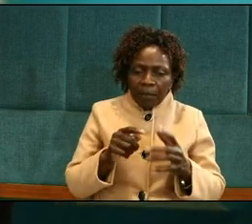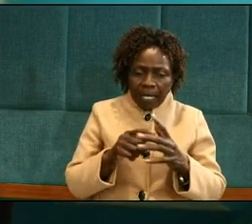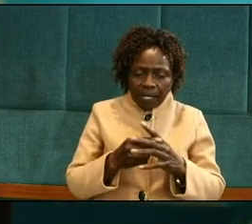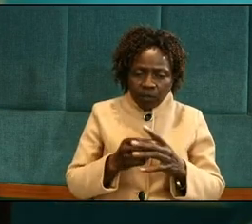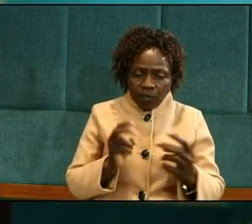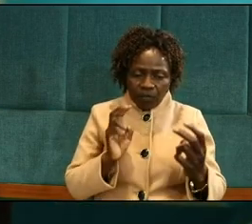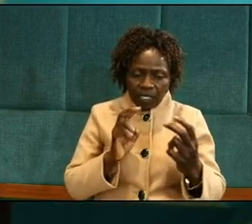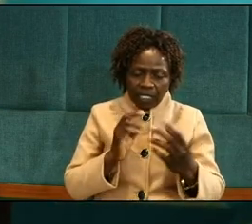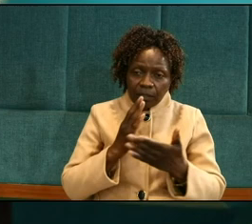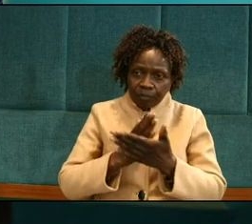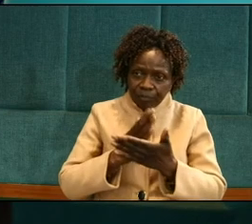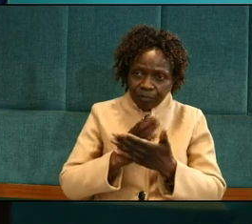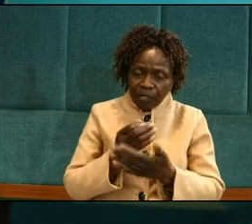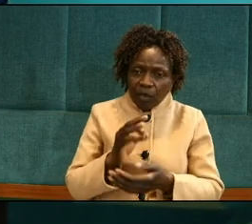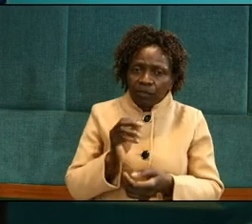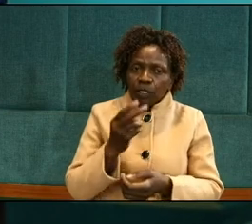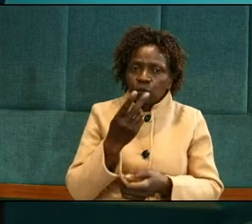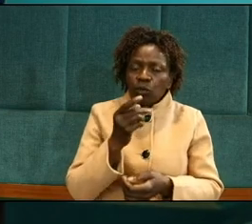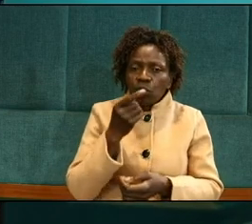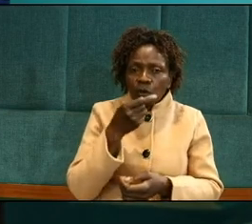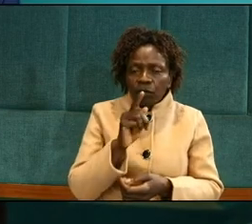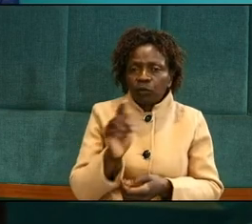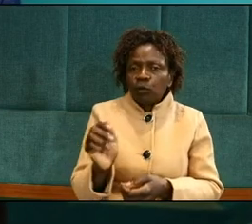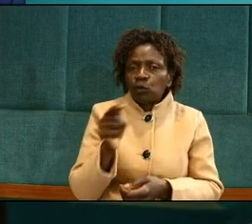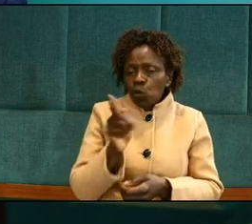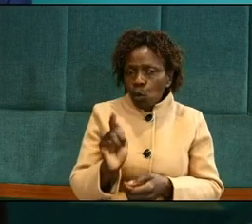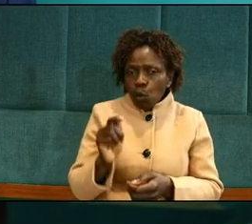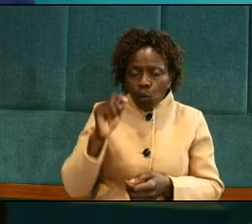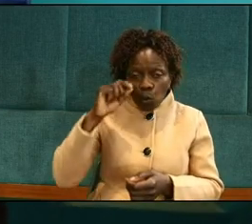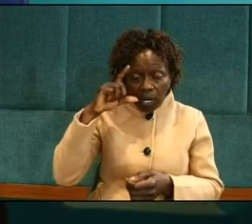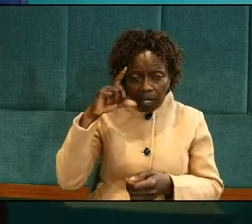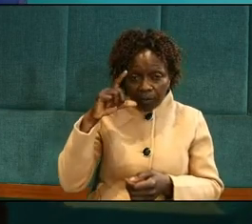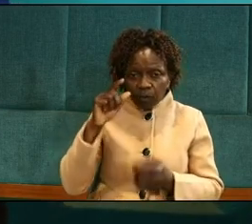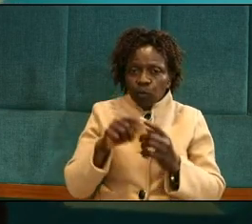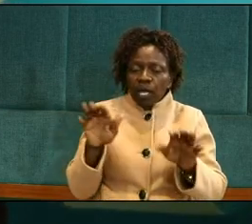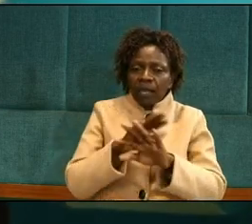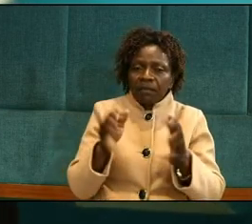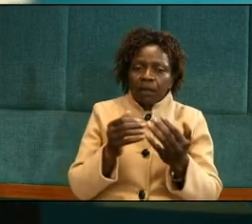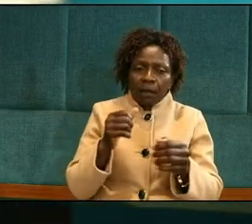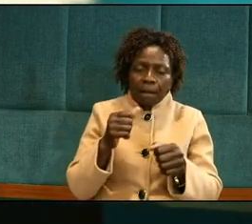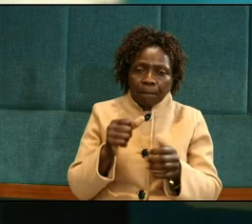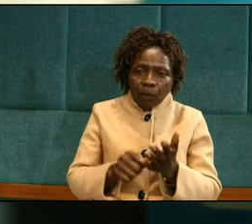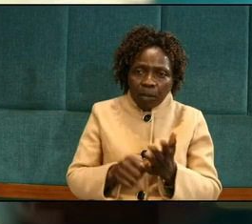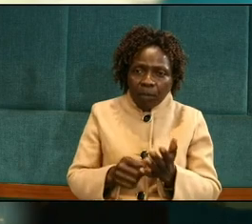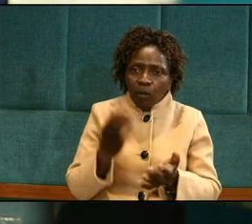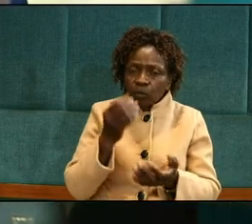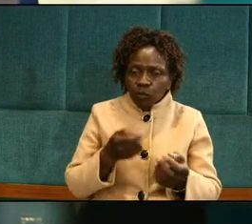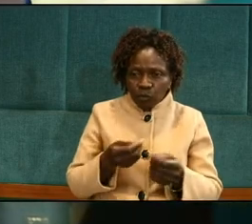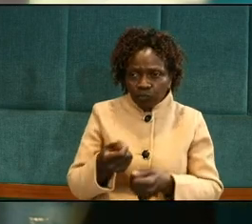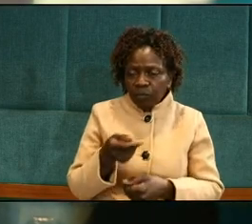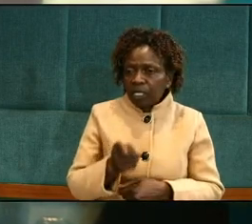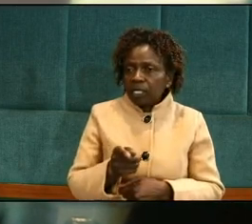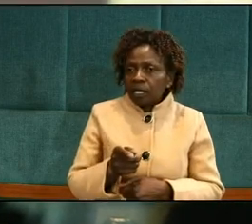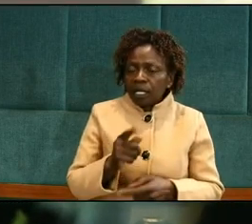reality of the two of you waking up to every problem and you have to resolve it, then you